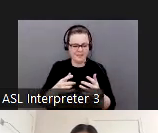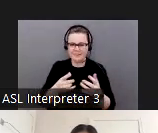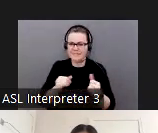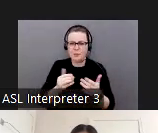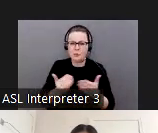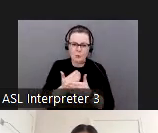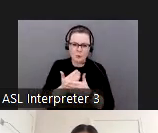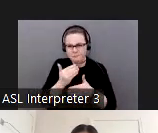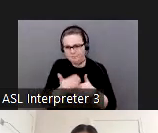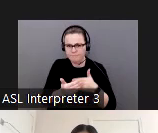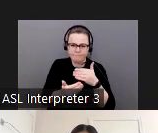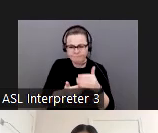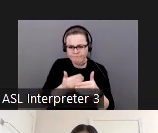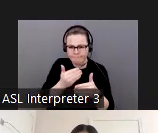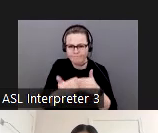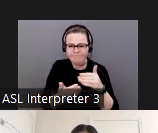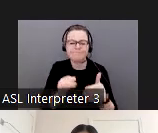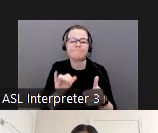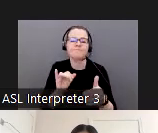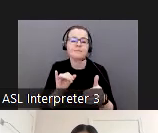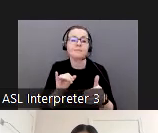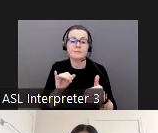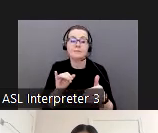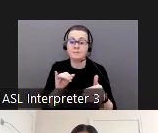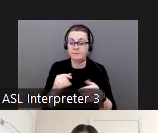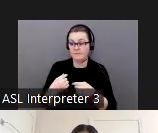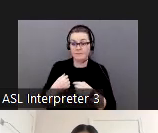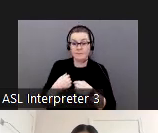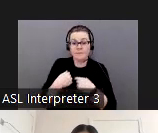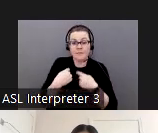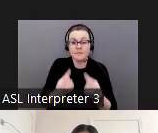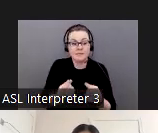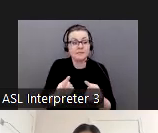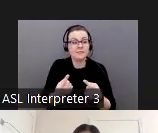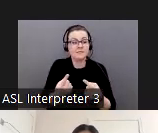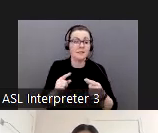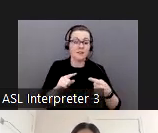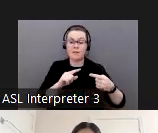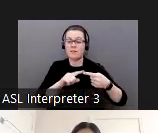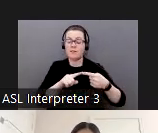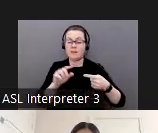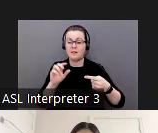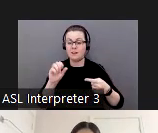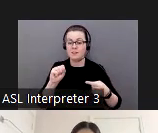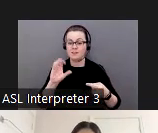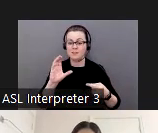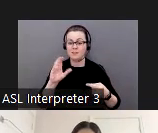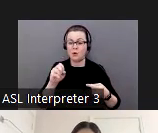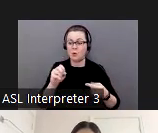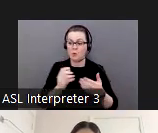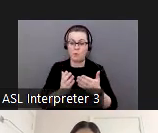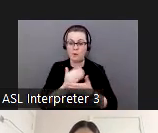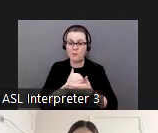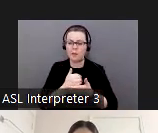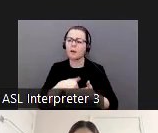did find some really interesting, things out of the scoping review. So we're going to get into this today and kind of give you a